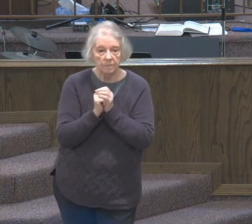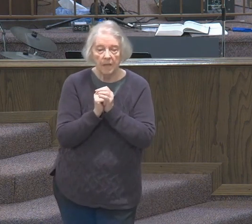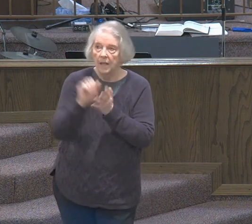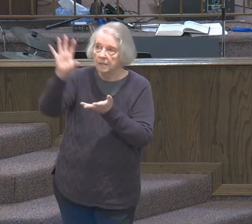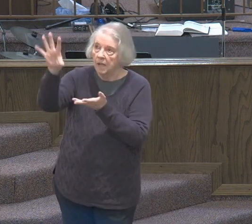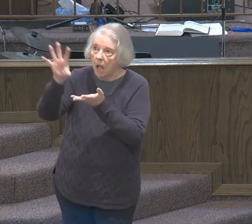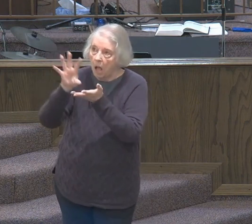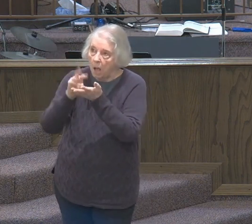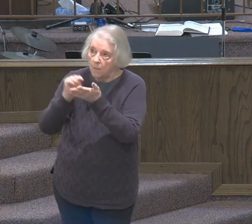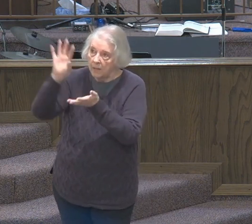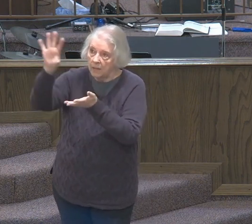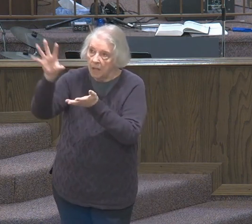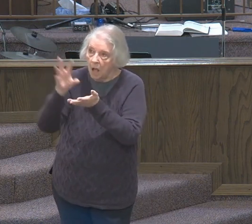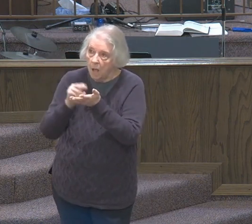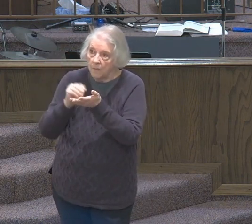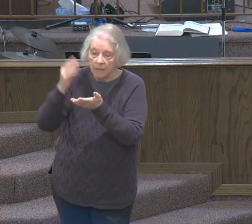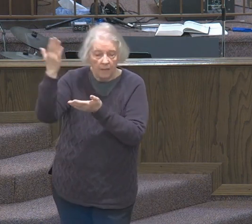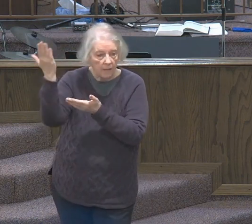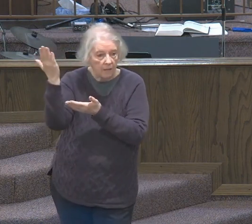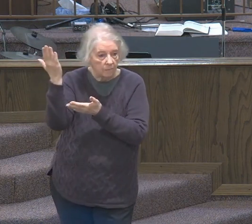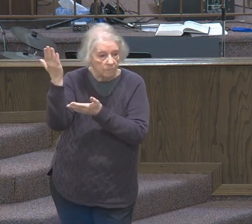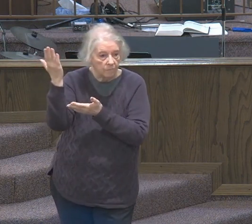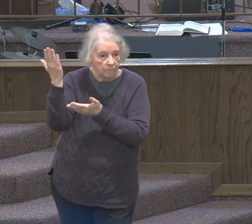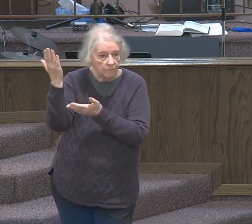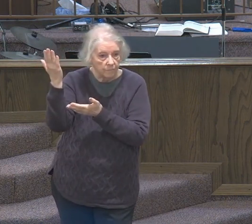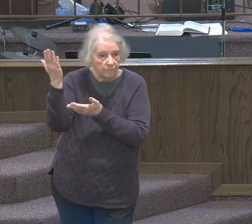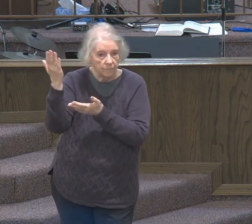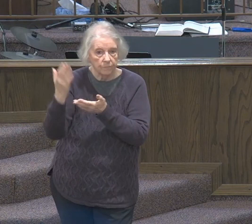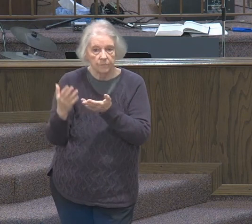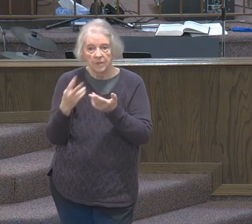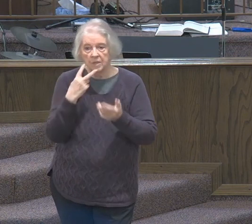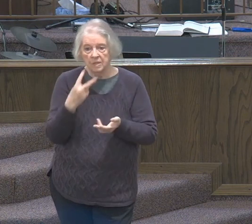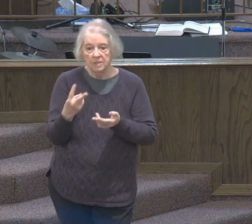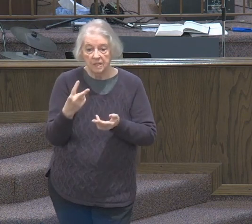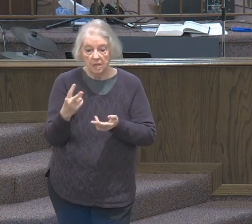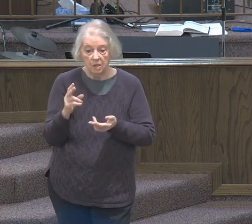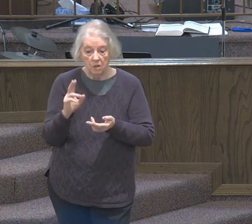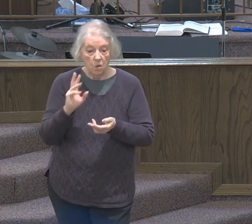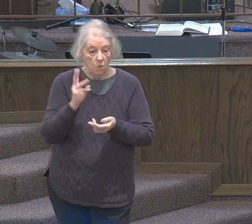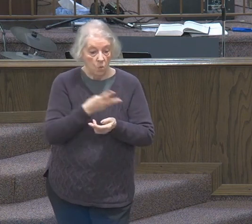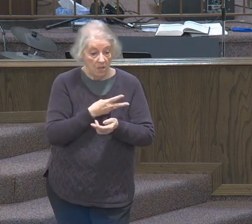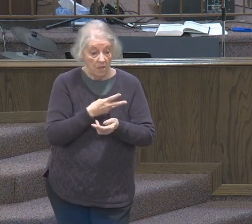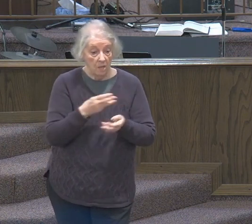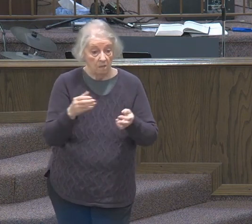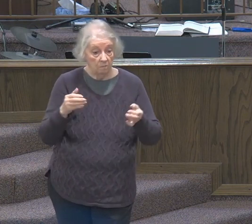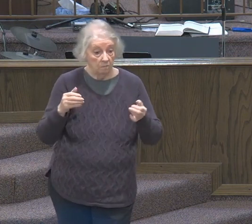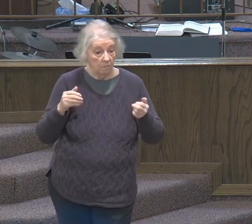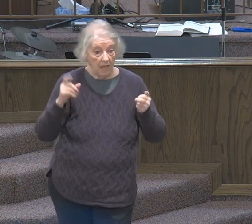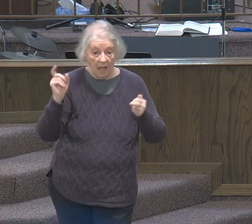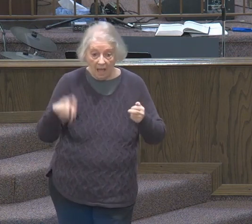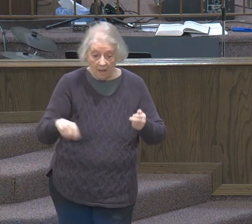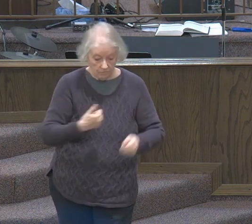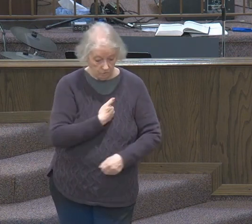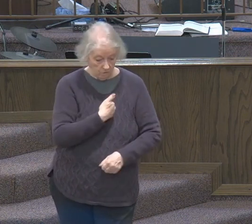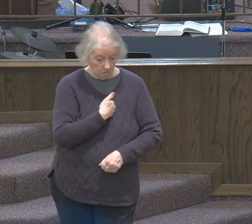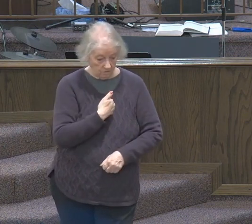Which causes a response. You see, worship cannot be produced. There is no song that can produce it. There